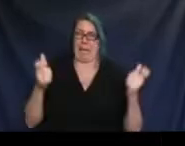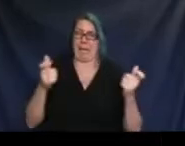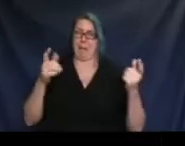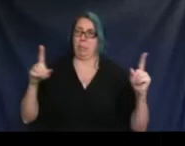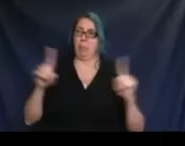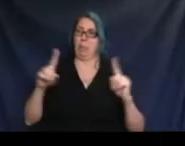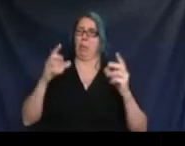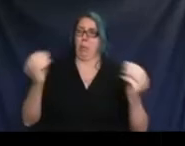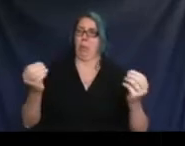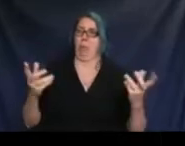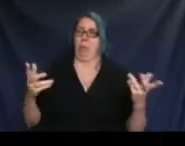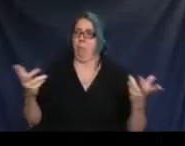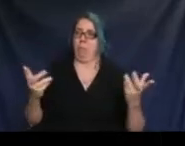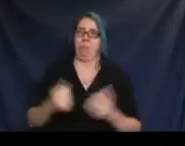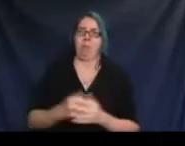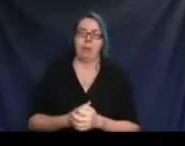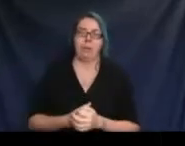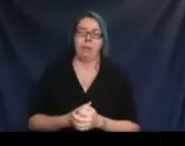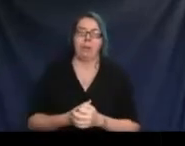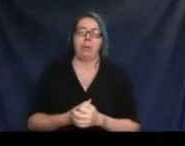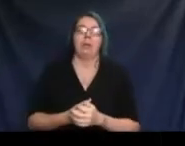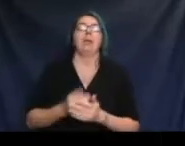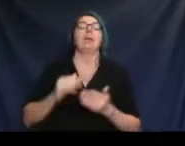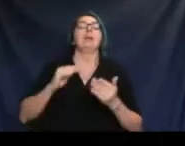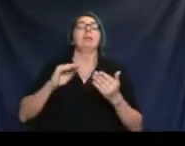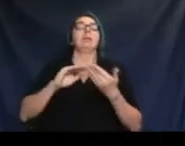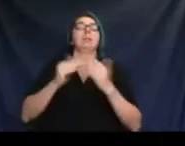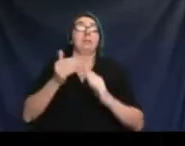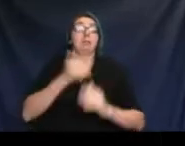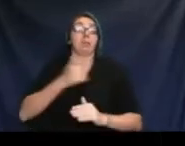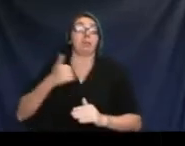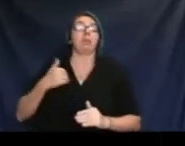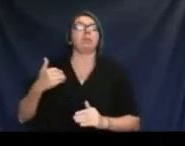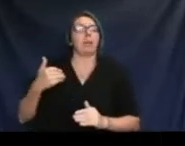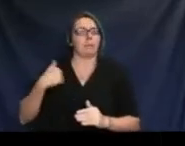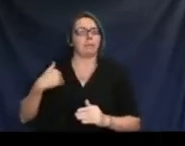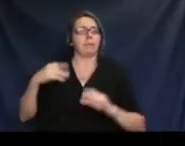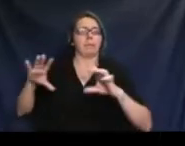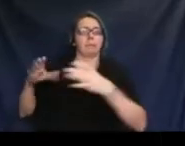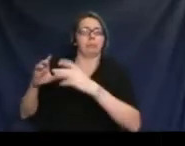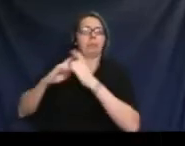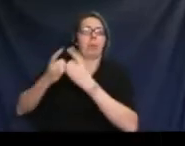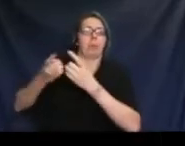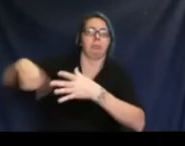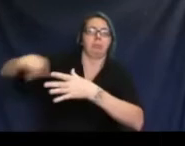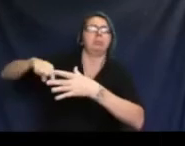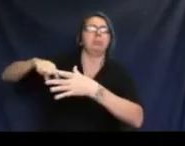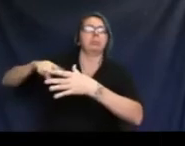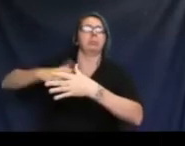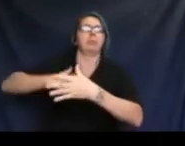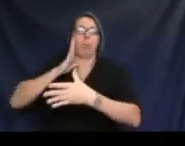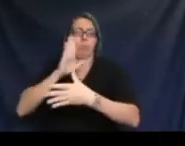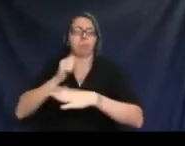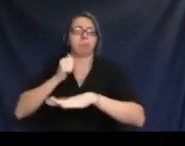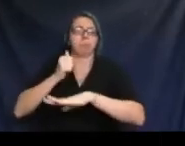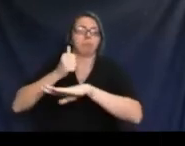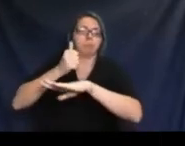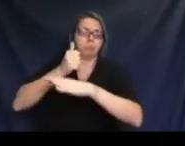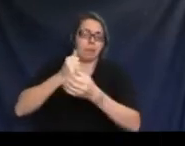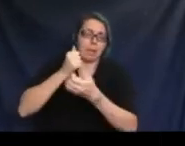are hoping to help navigate some of the obstacles that might be in the way of putting something up